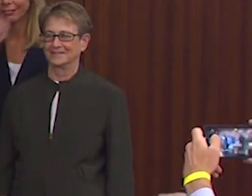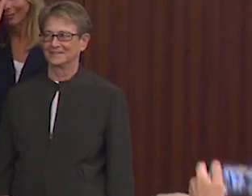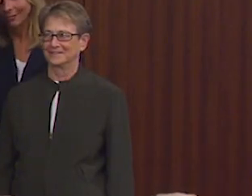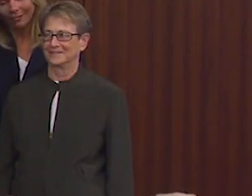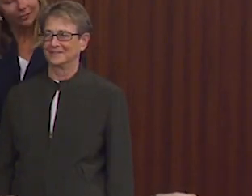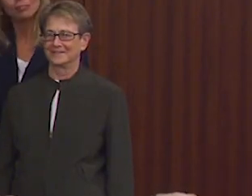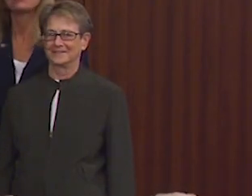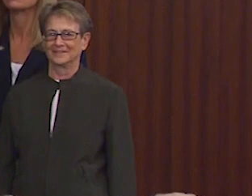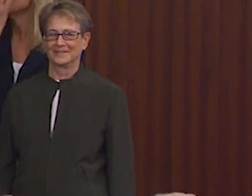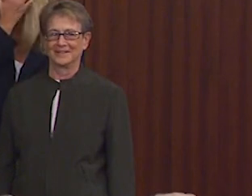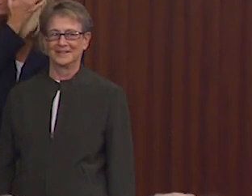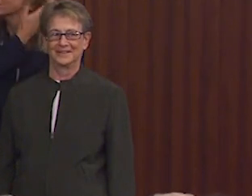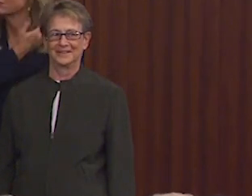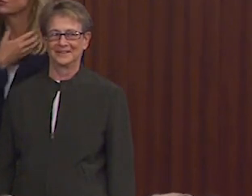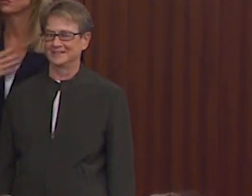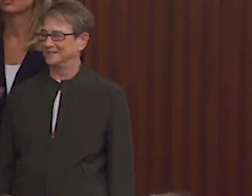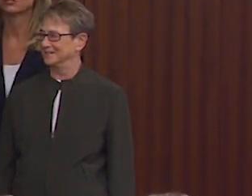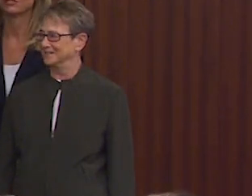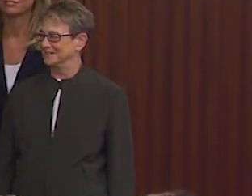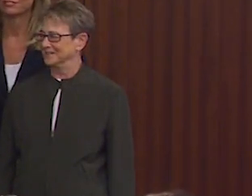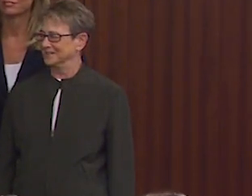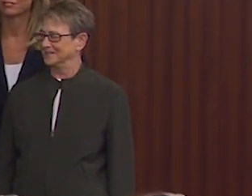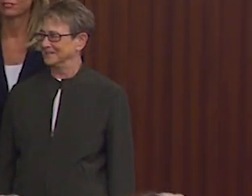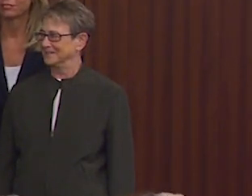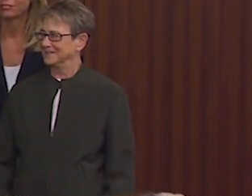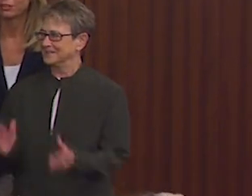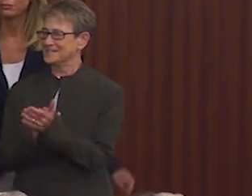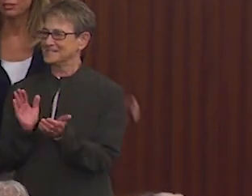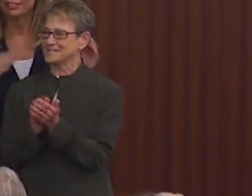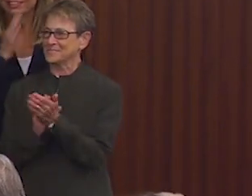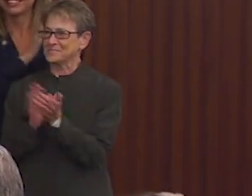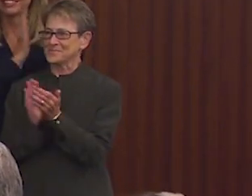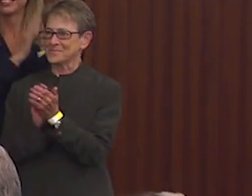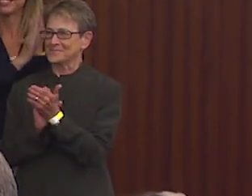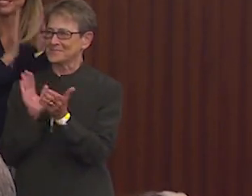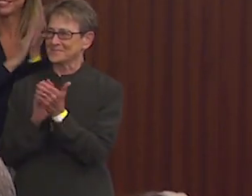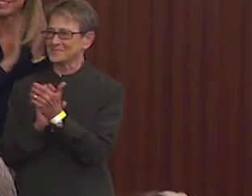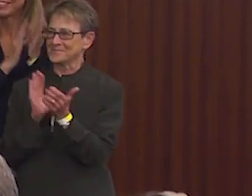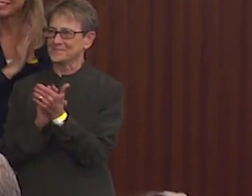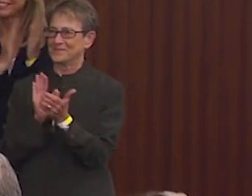iPhones down. I also, bill is signed. The bills are